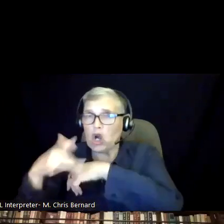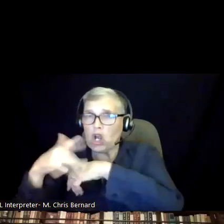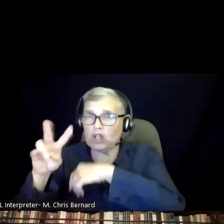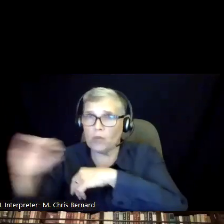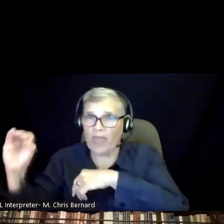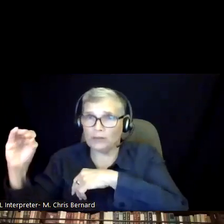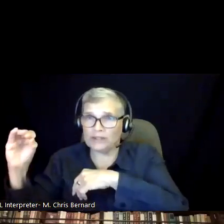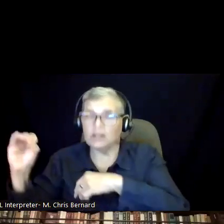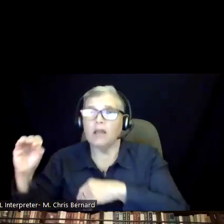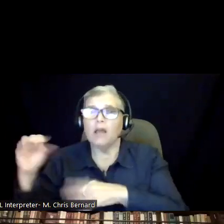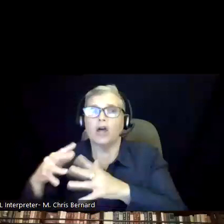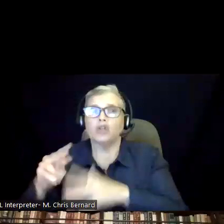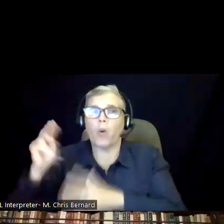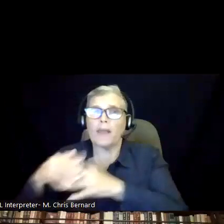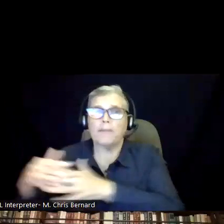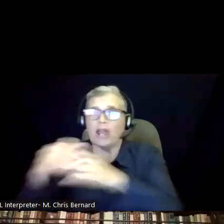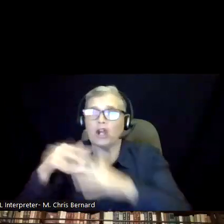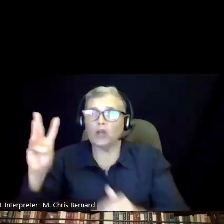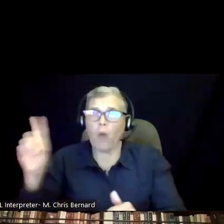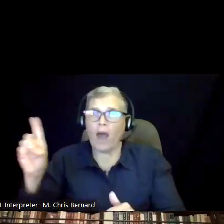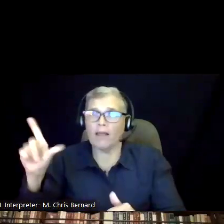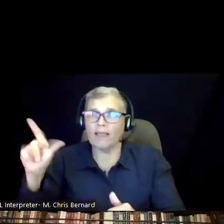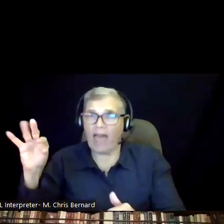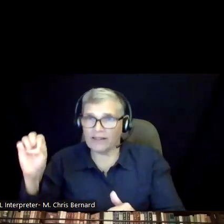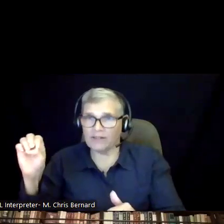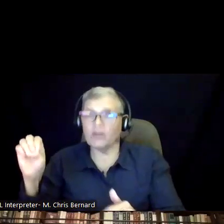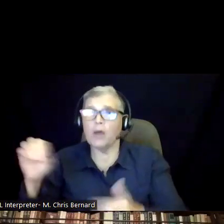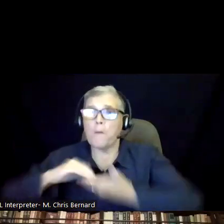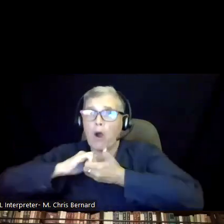Wildlife Conservation Partners, or AWCP,